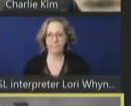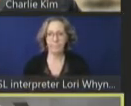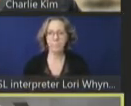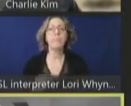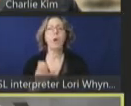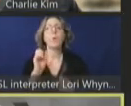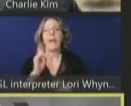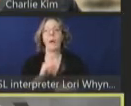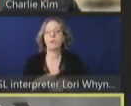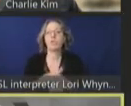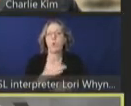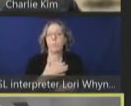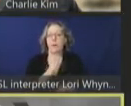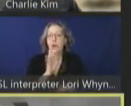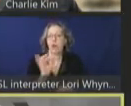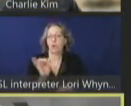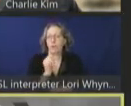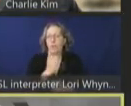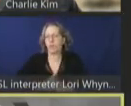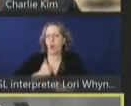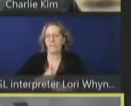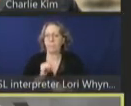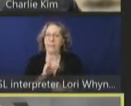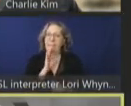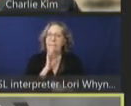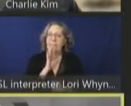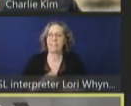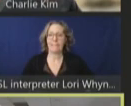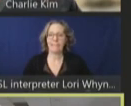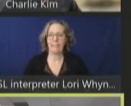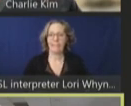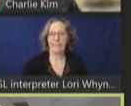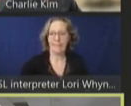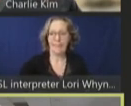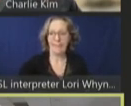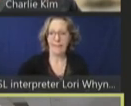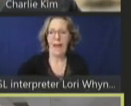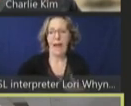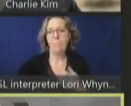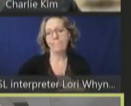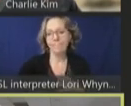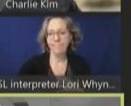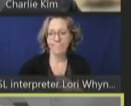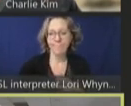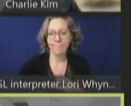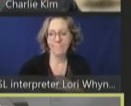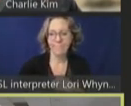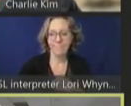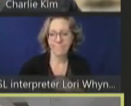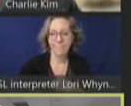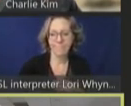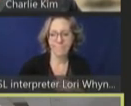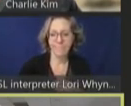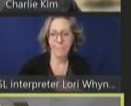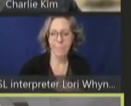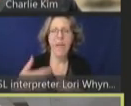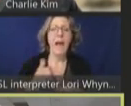down. I apologize. I'm from a big family. I'm used to talking fast because that's the only way you get a word in.